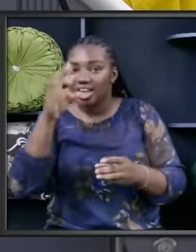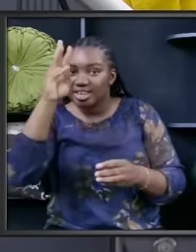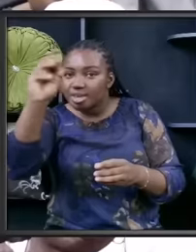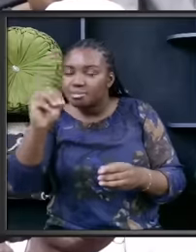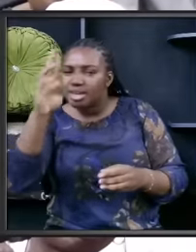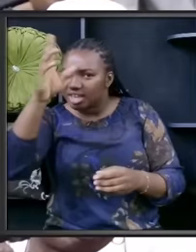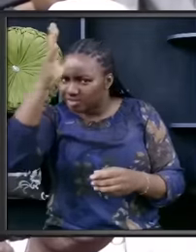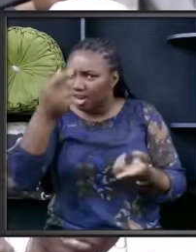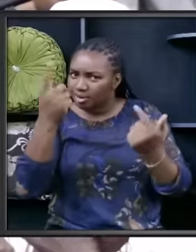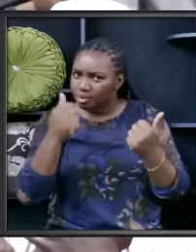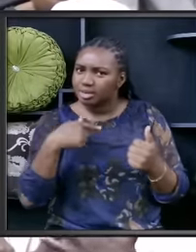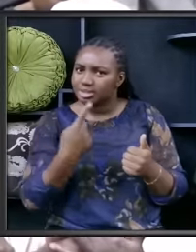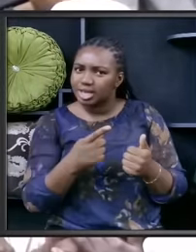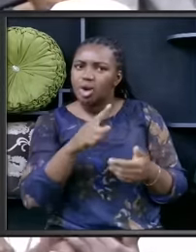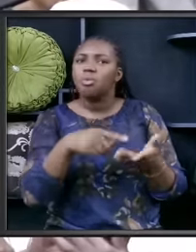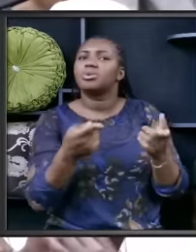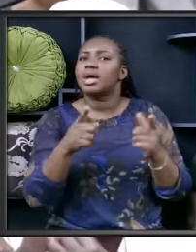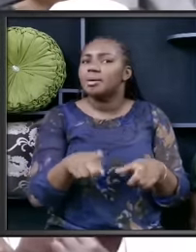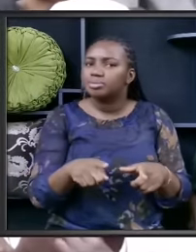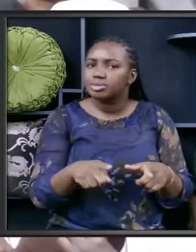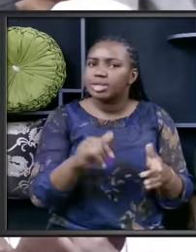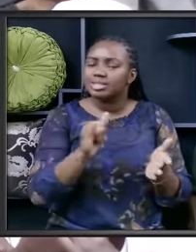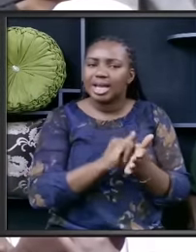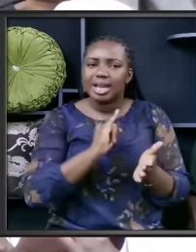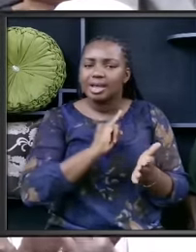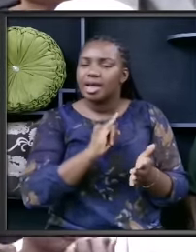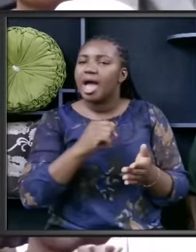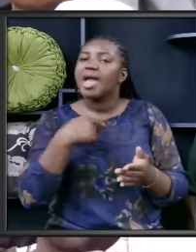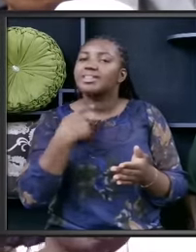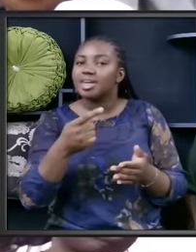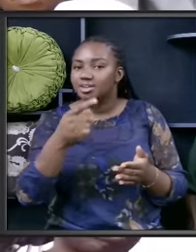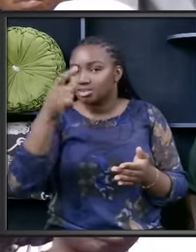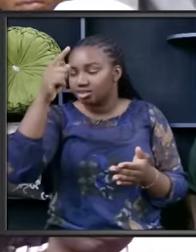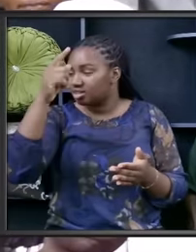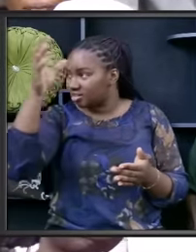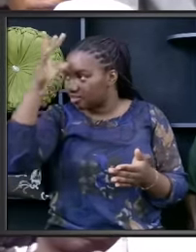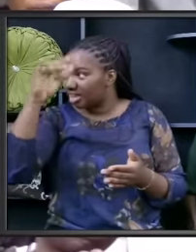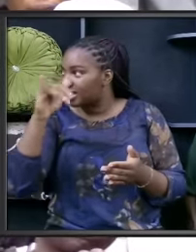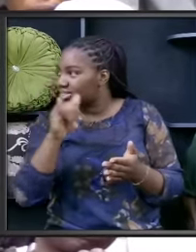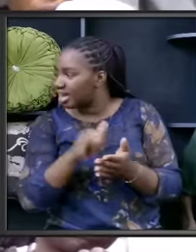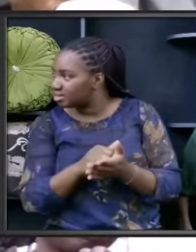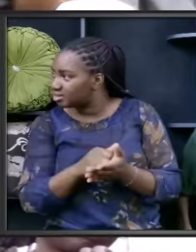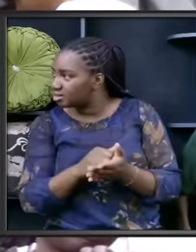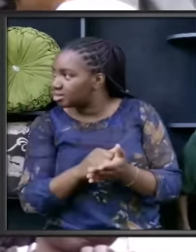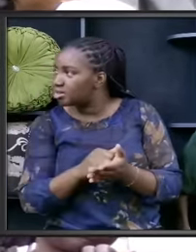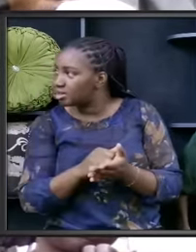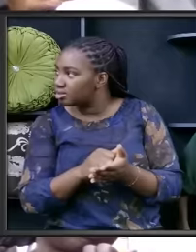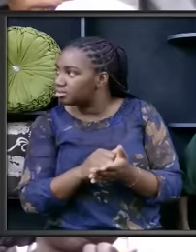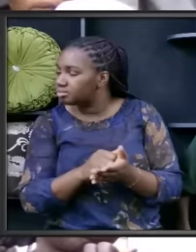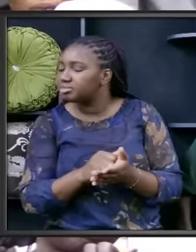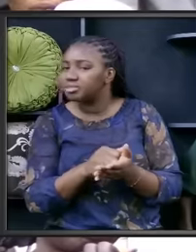father come say, waiting they happen, where I no go here, I can't tell papa, say, na mama age, na my mother-in-law